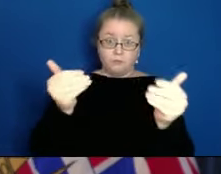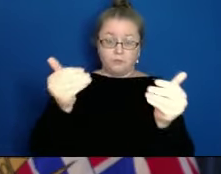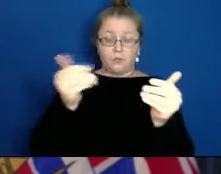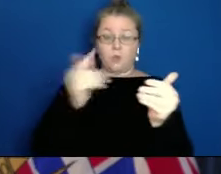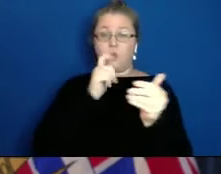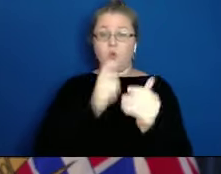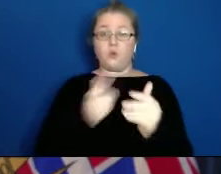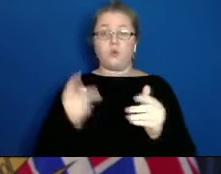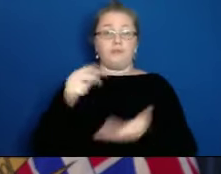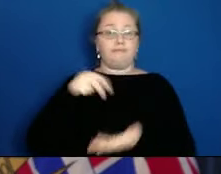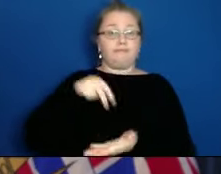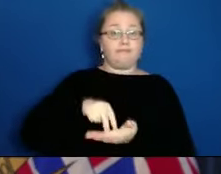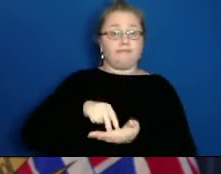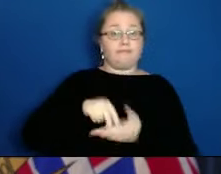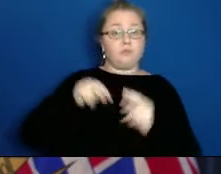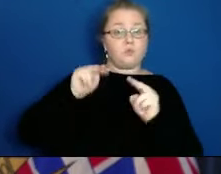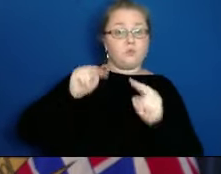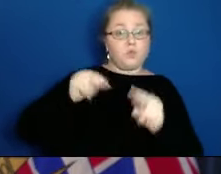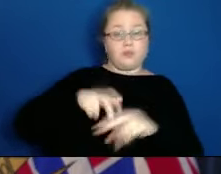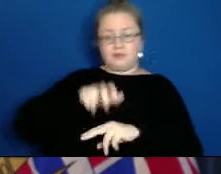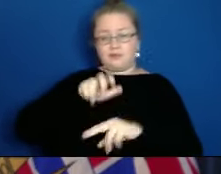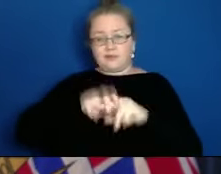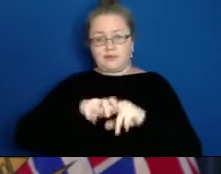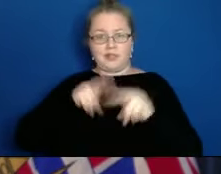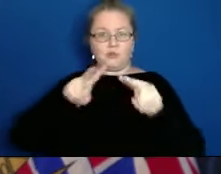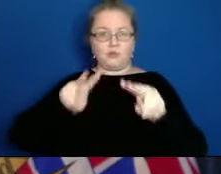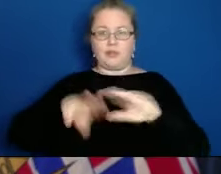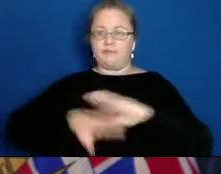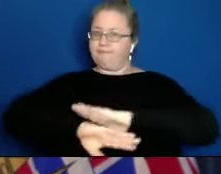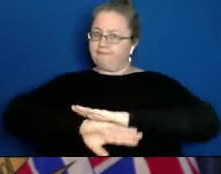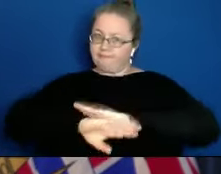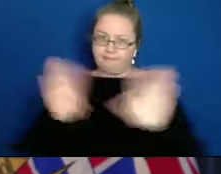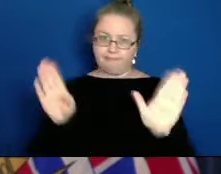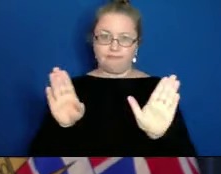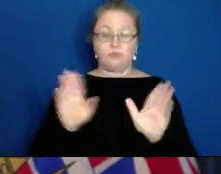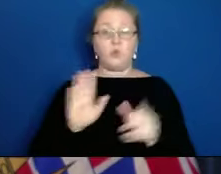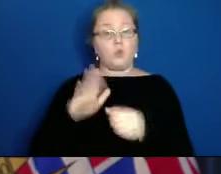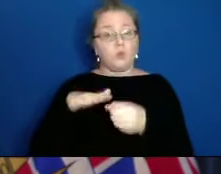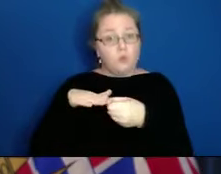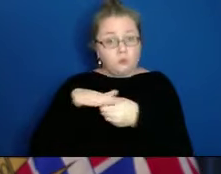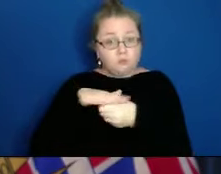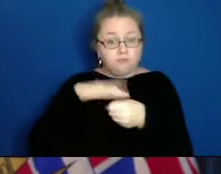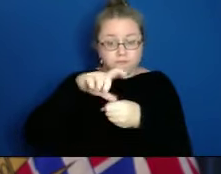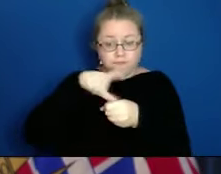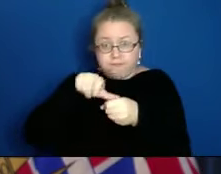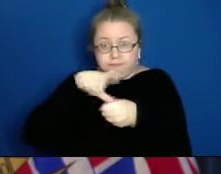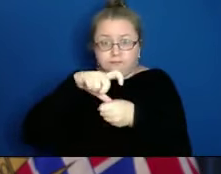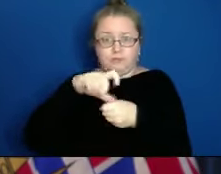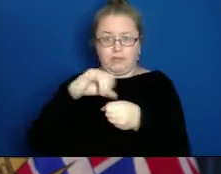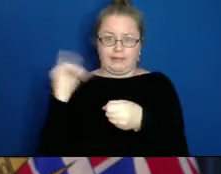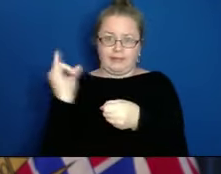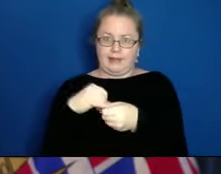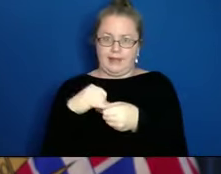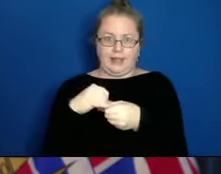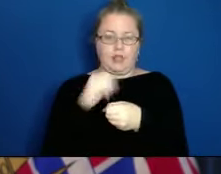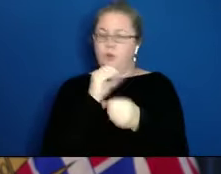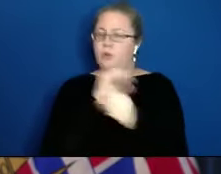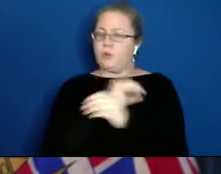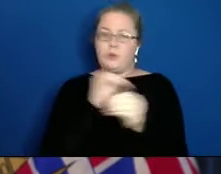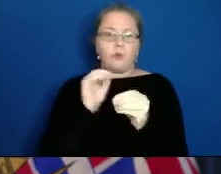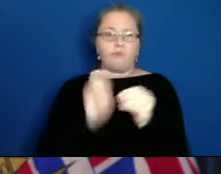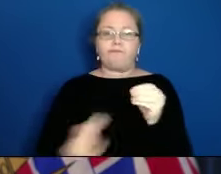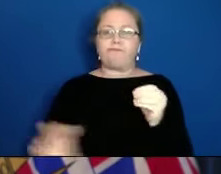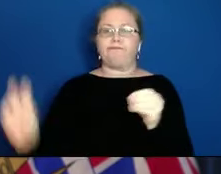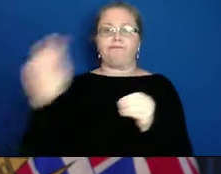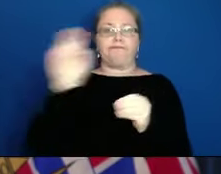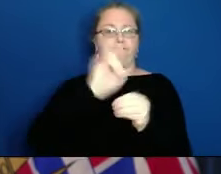no travel for any of these sports outside of your local community. So that is the restrictions that we need